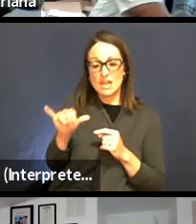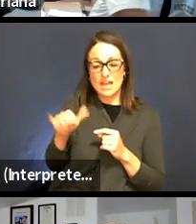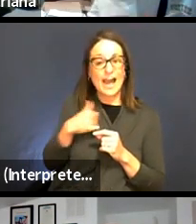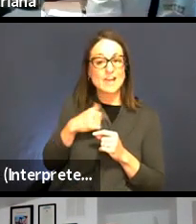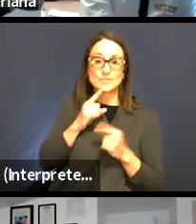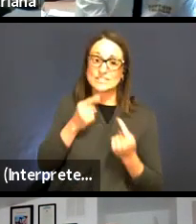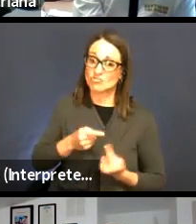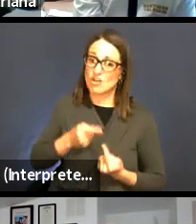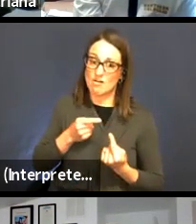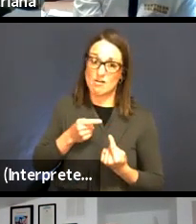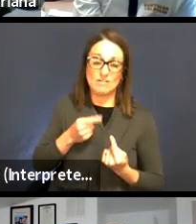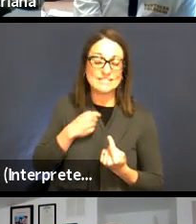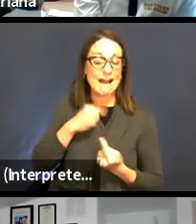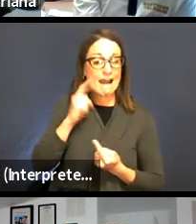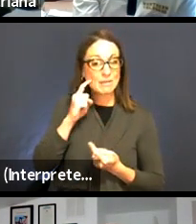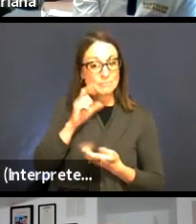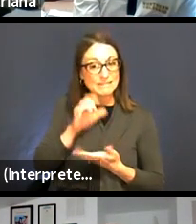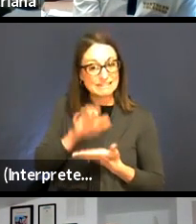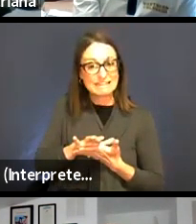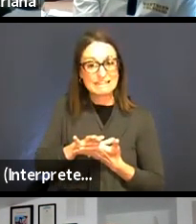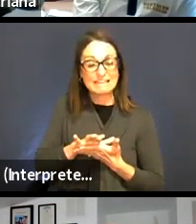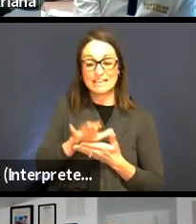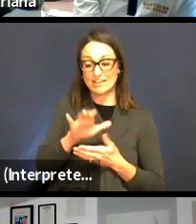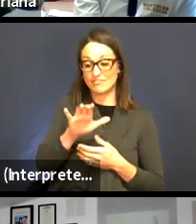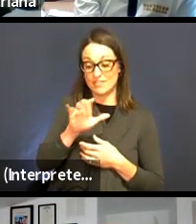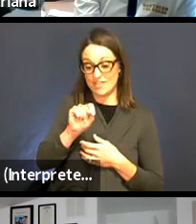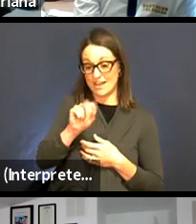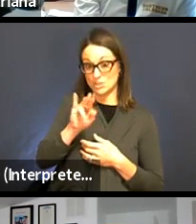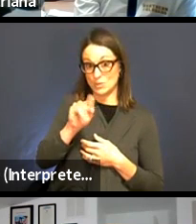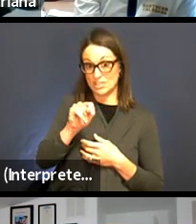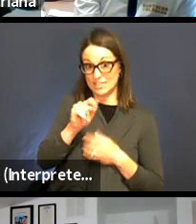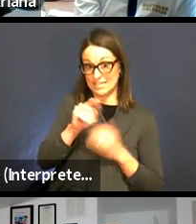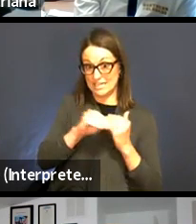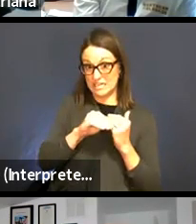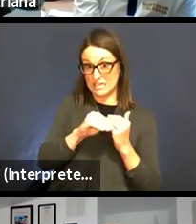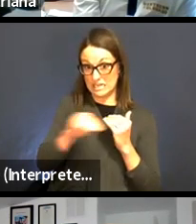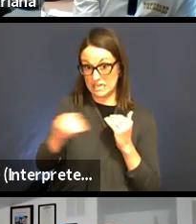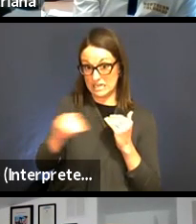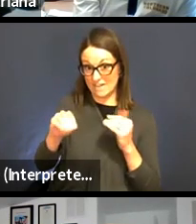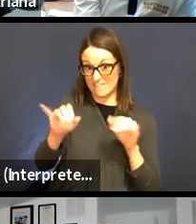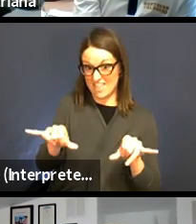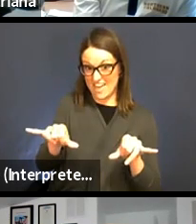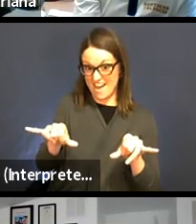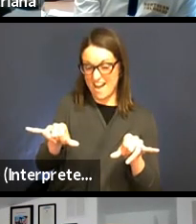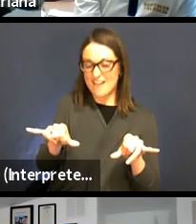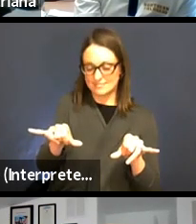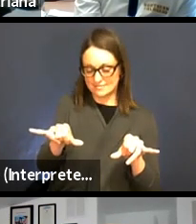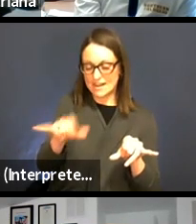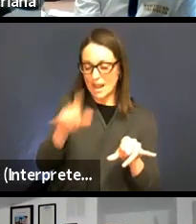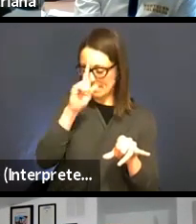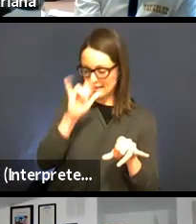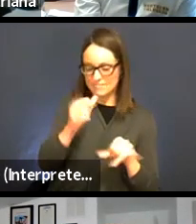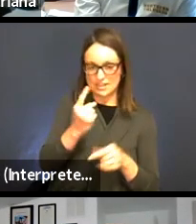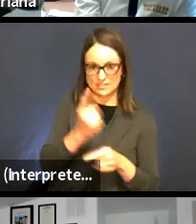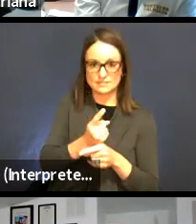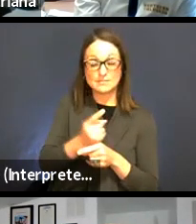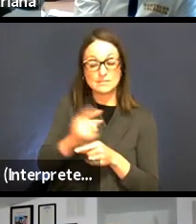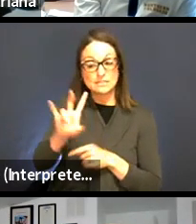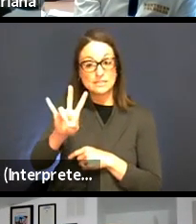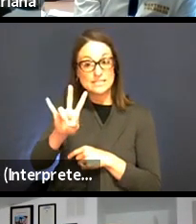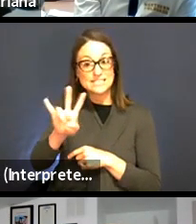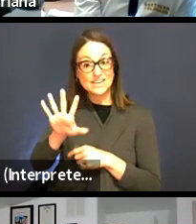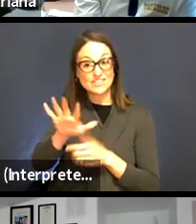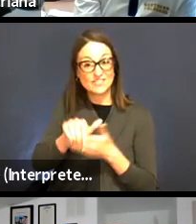believe that holding tuition flat is the right call. I know that $75 can be a lot of money for